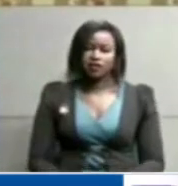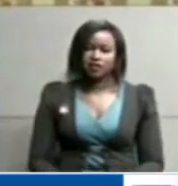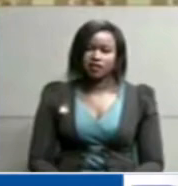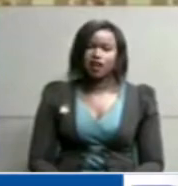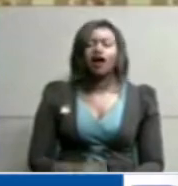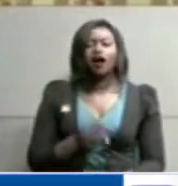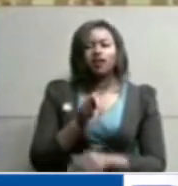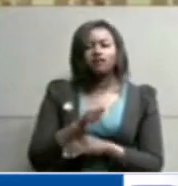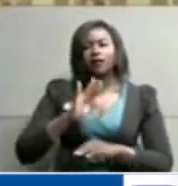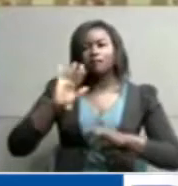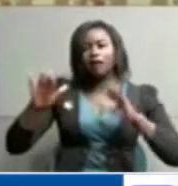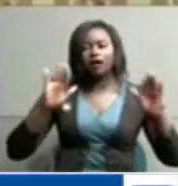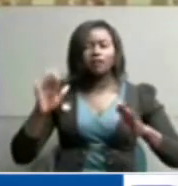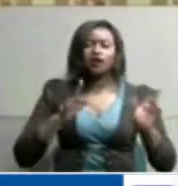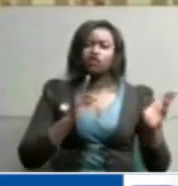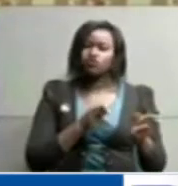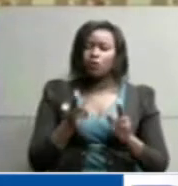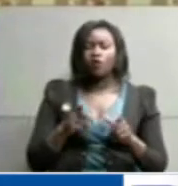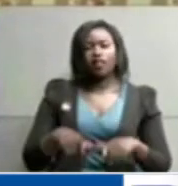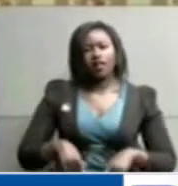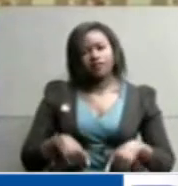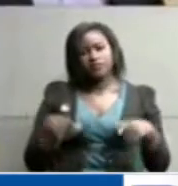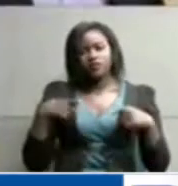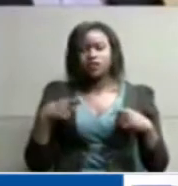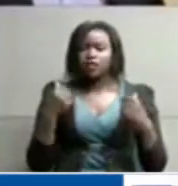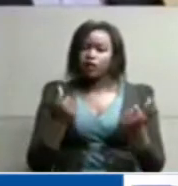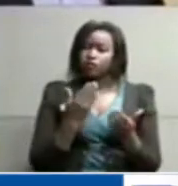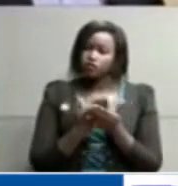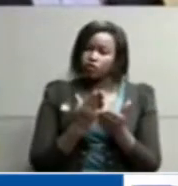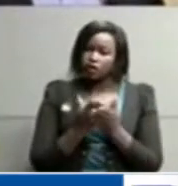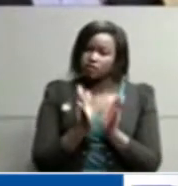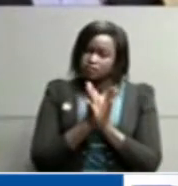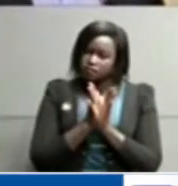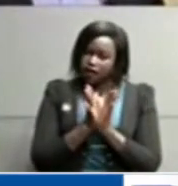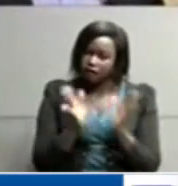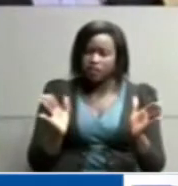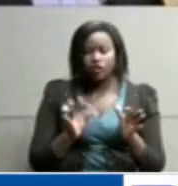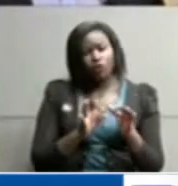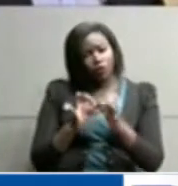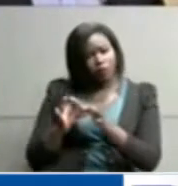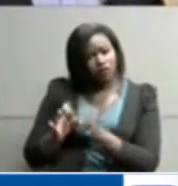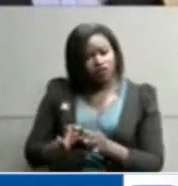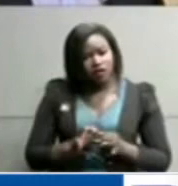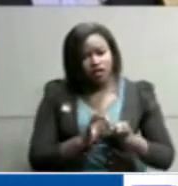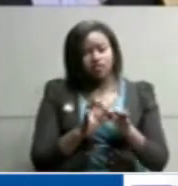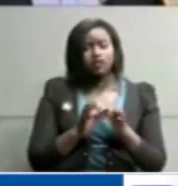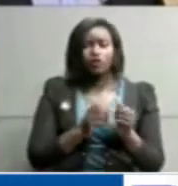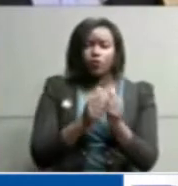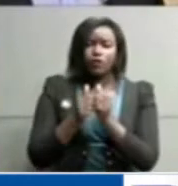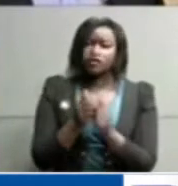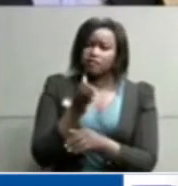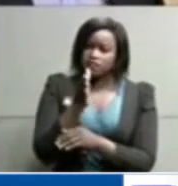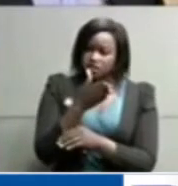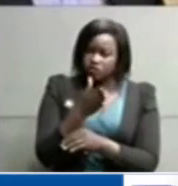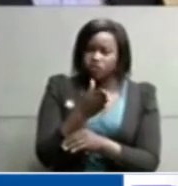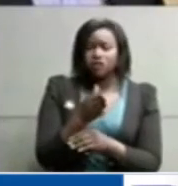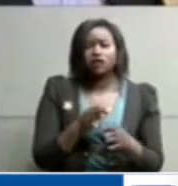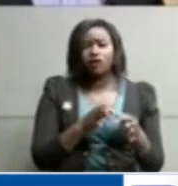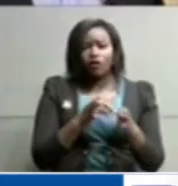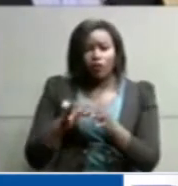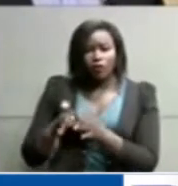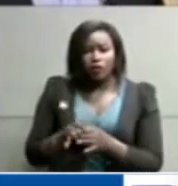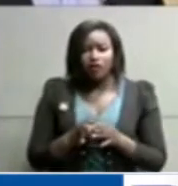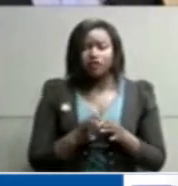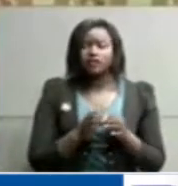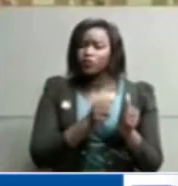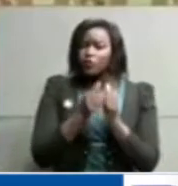normal lives. So we are requesting the public to cooperate. Cooperate with the ministry, cooperate with the